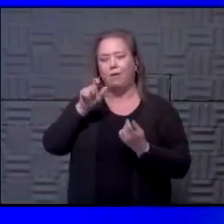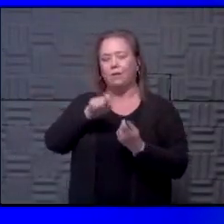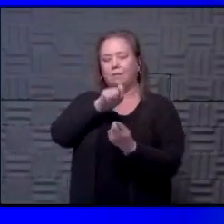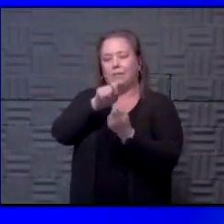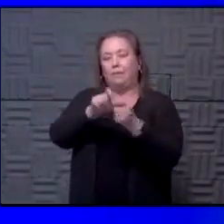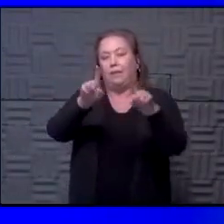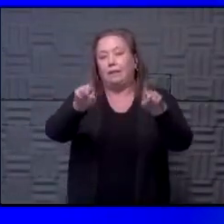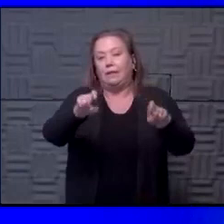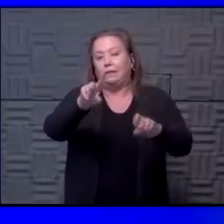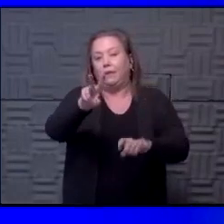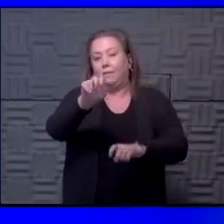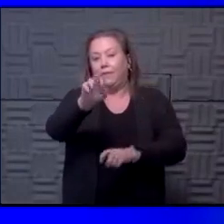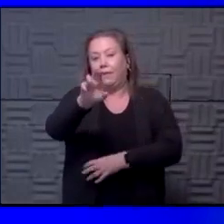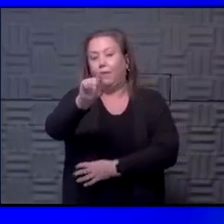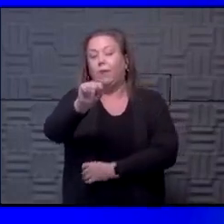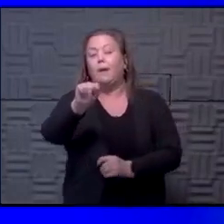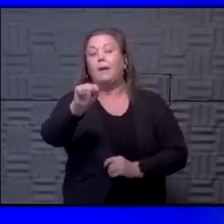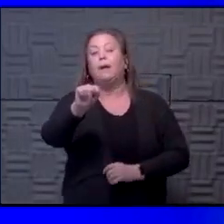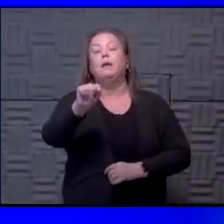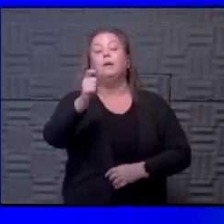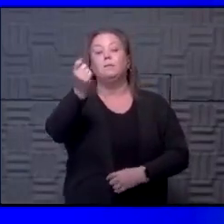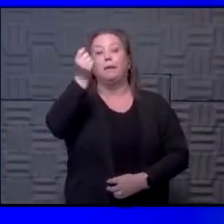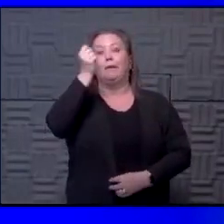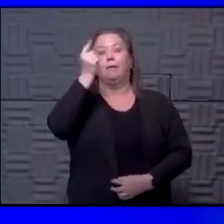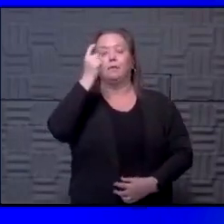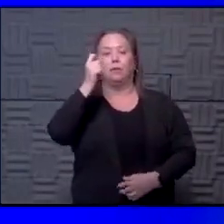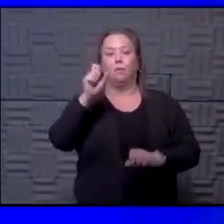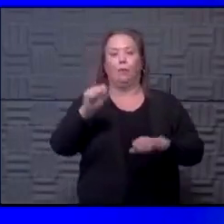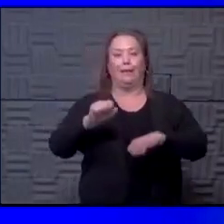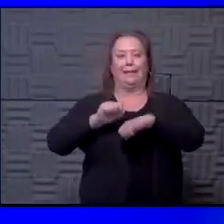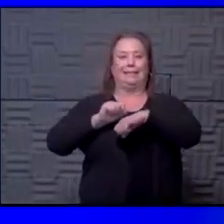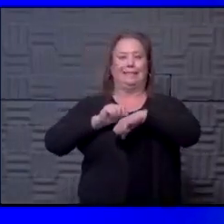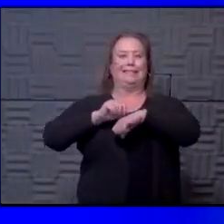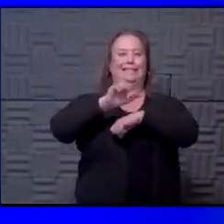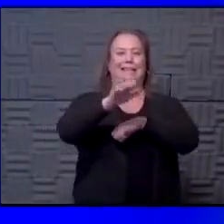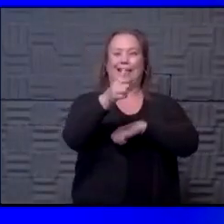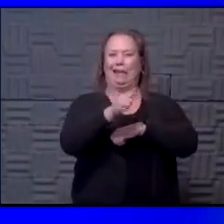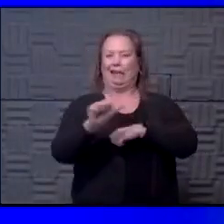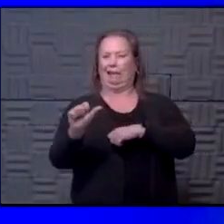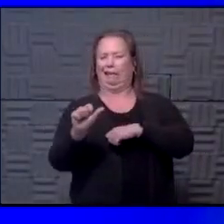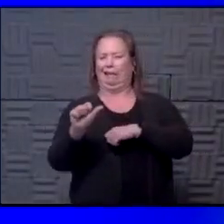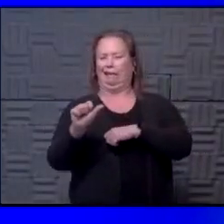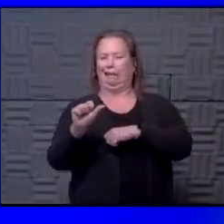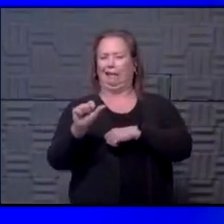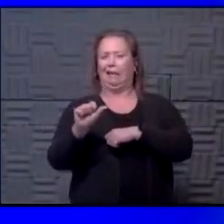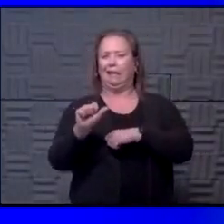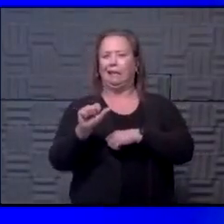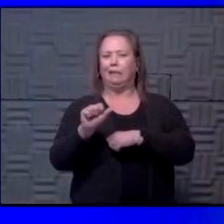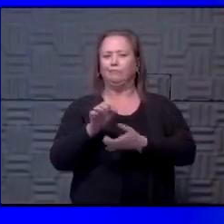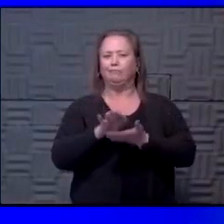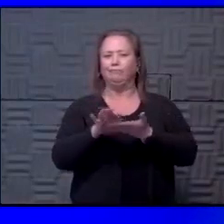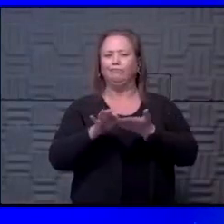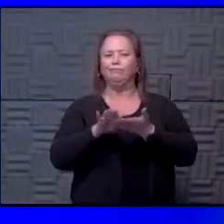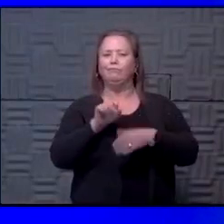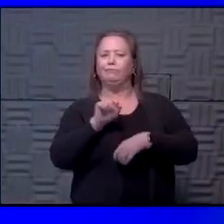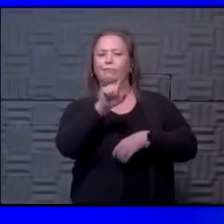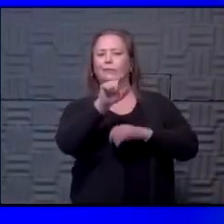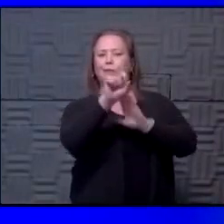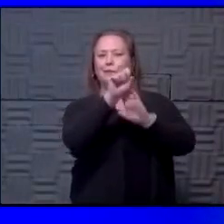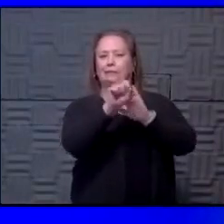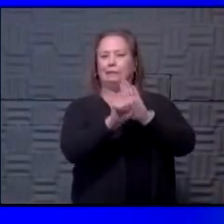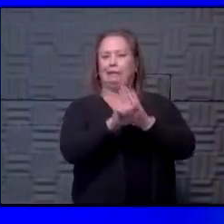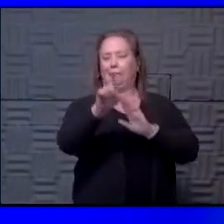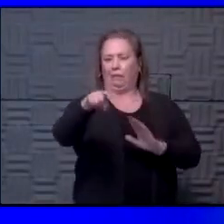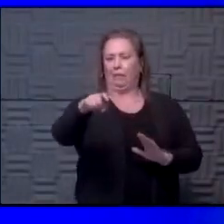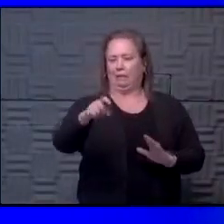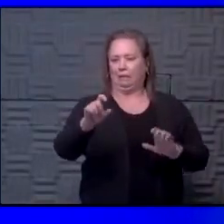variants, but we are able to send any concerning isolates to the state for testing should we